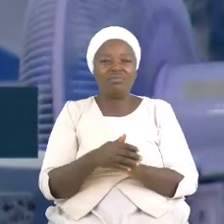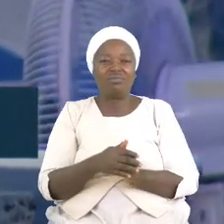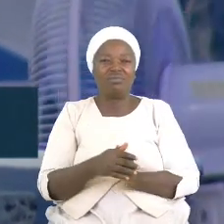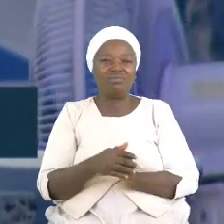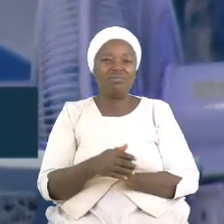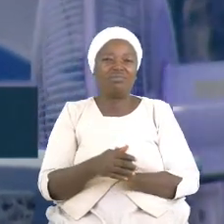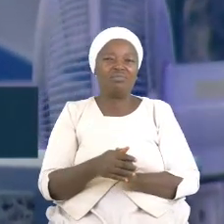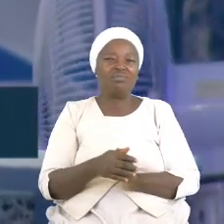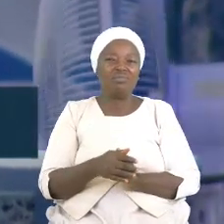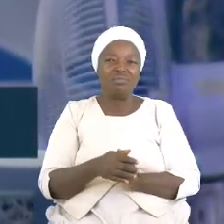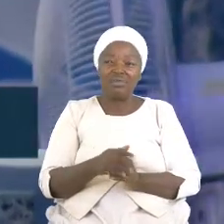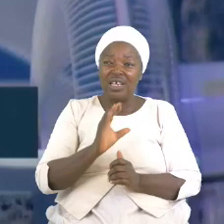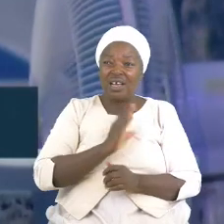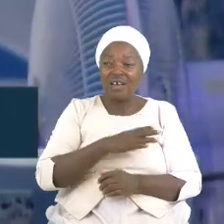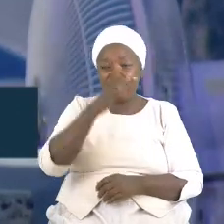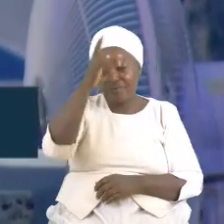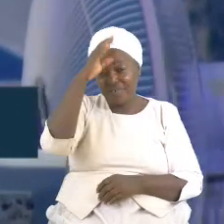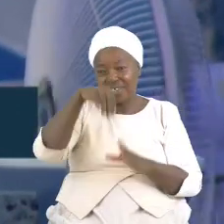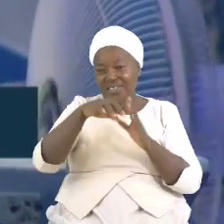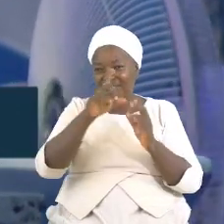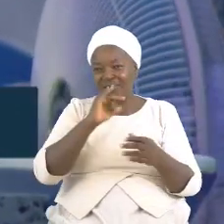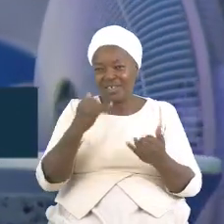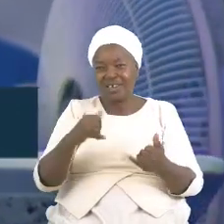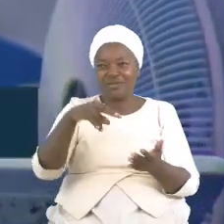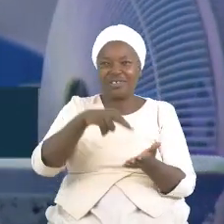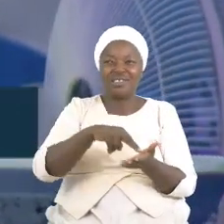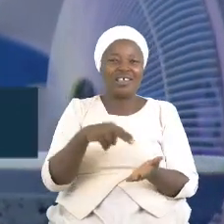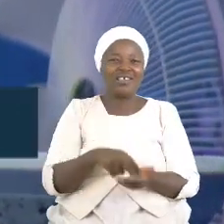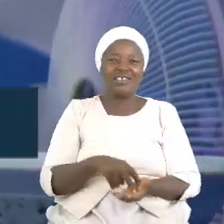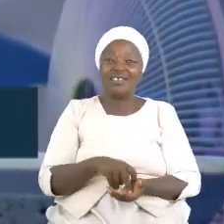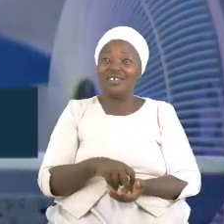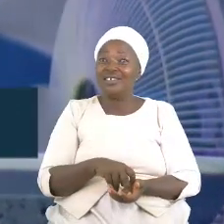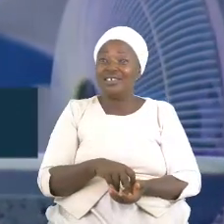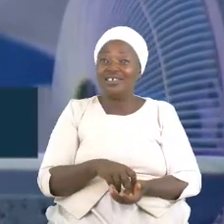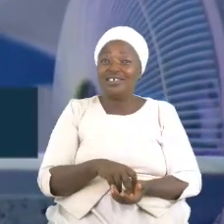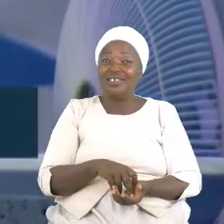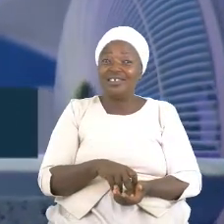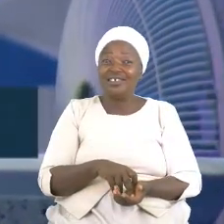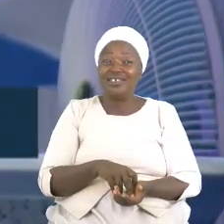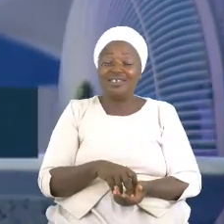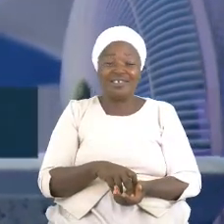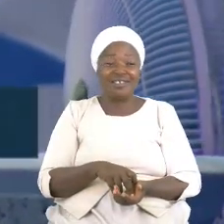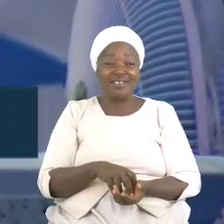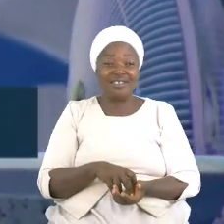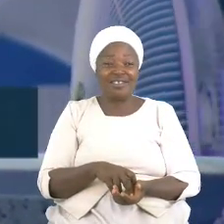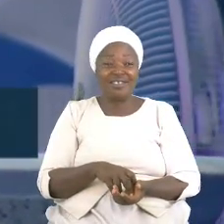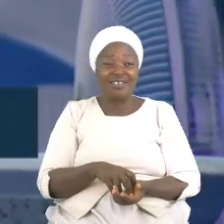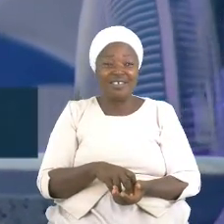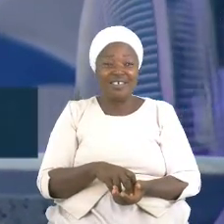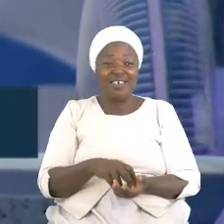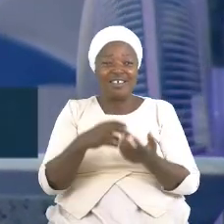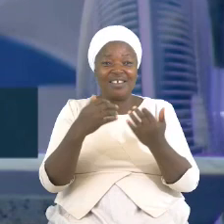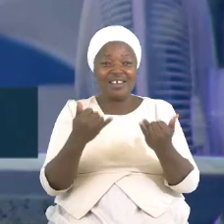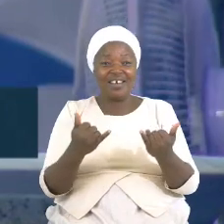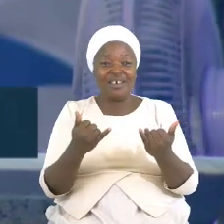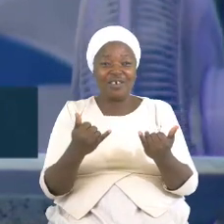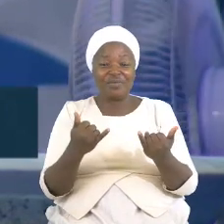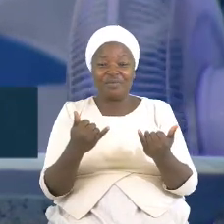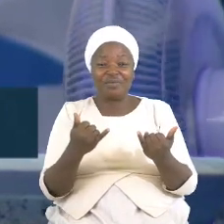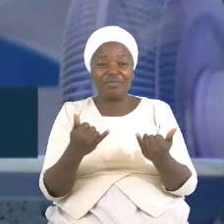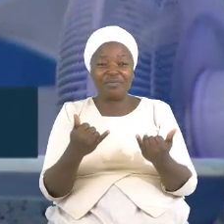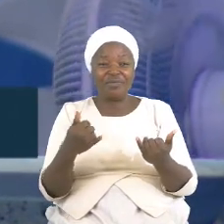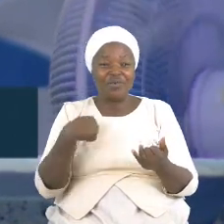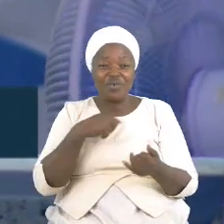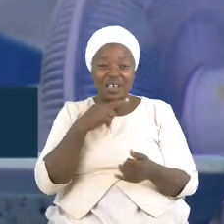Father, the Lord is already standing up. Please, give me the signal if you have finished. In Yoruba section, can you wave? Can you wave that you are through